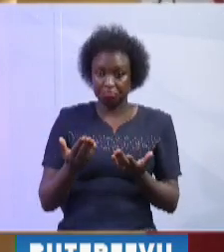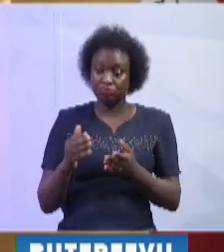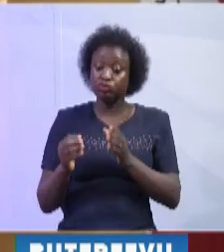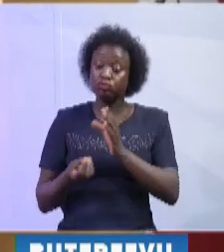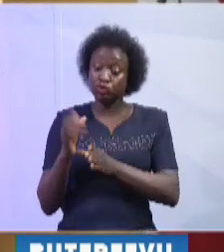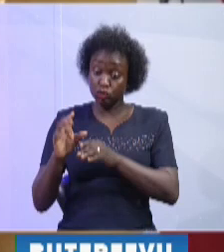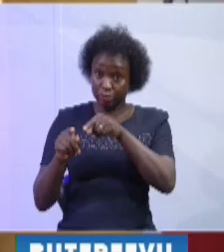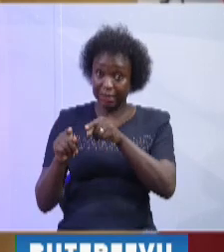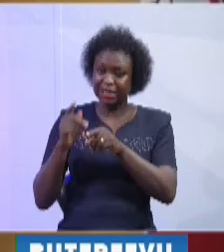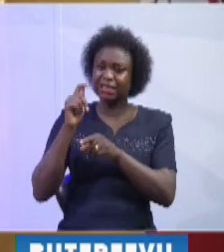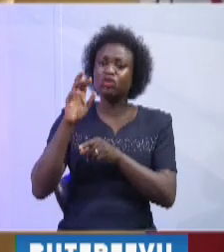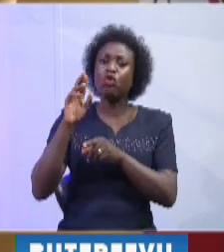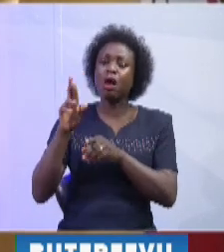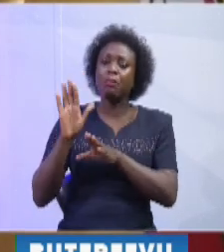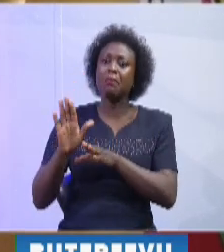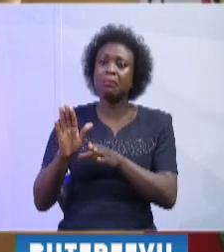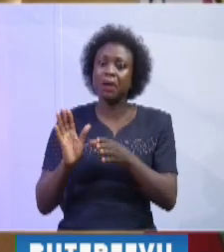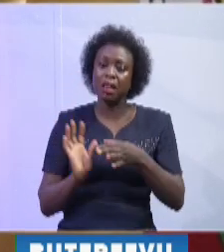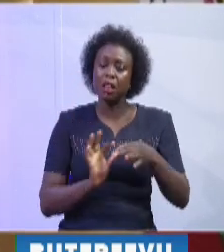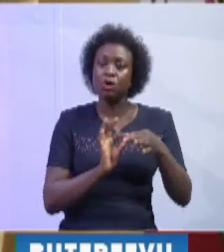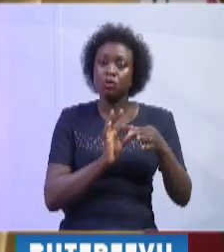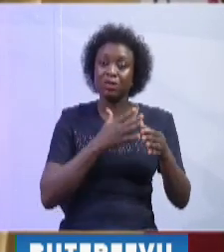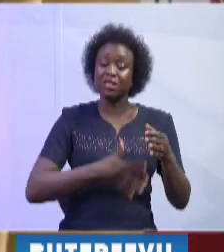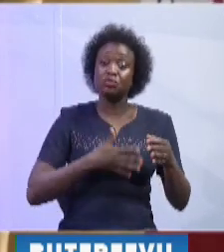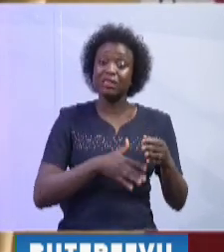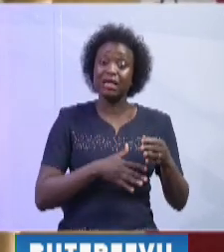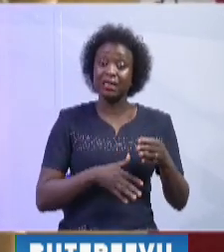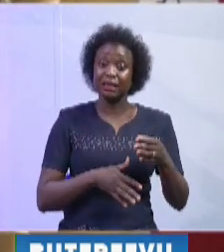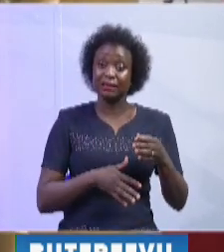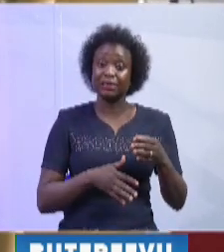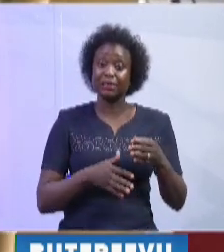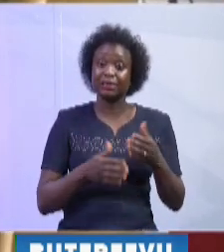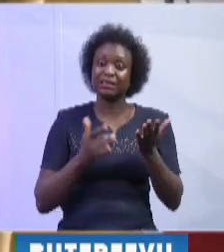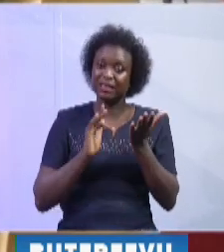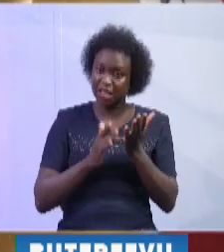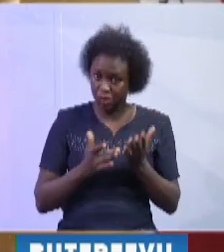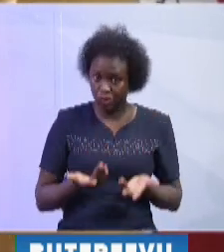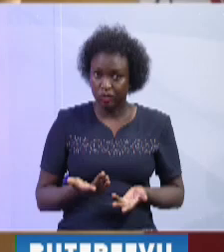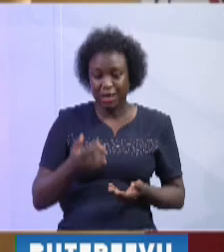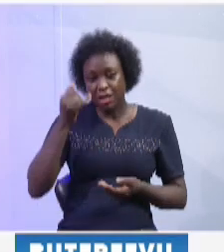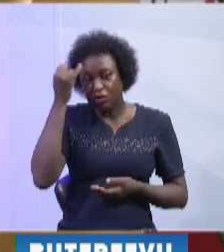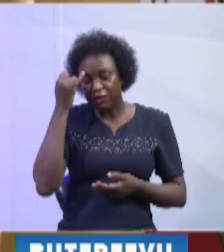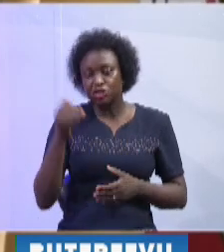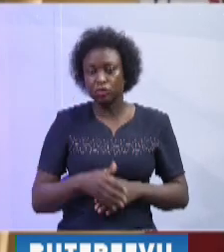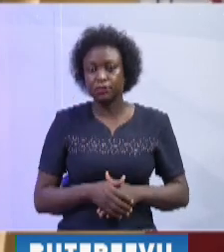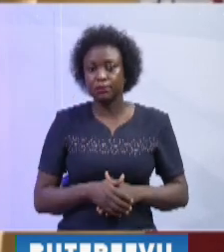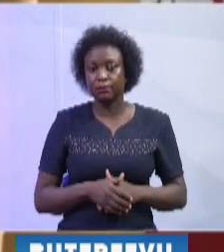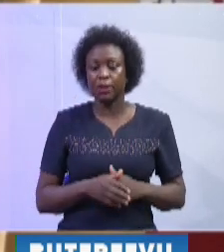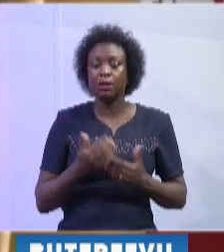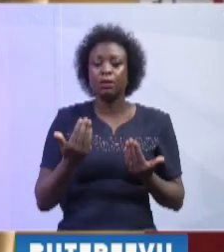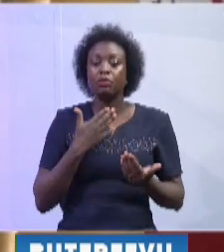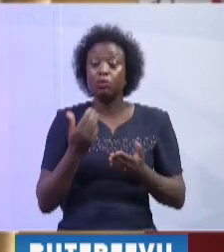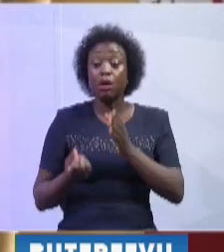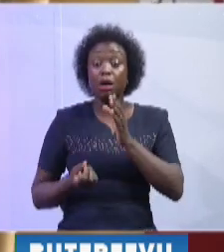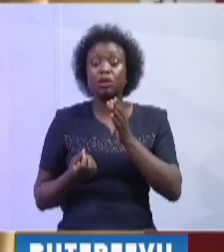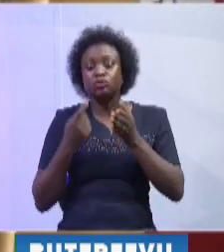committee on matters related to science, technology and innovation. One, to establish